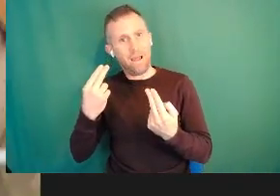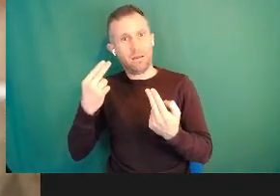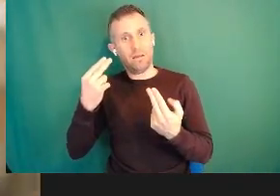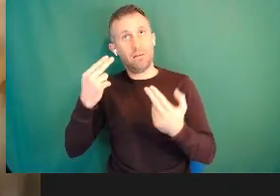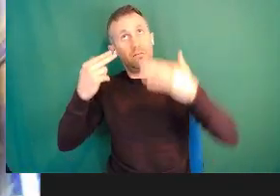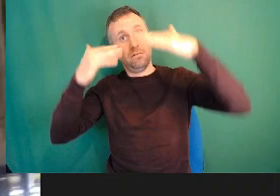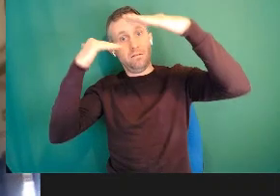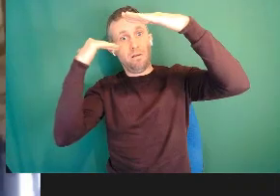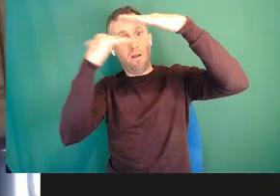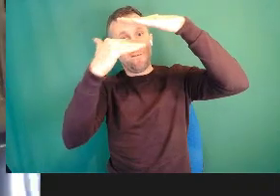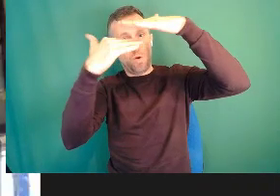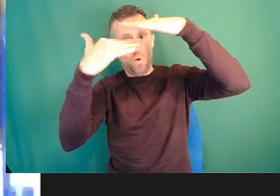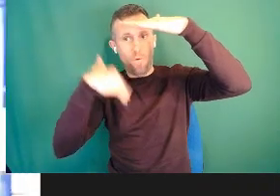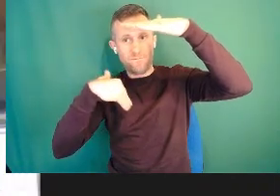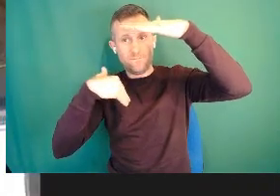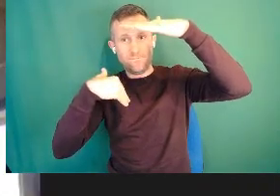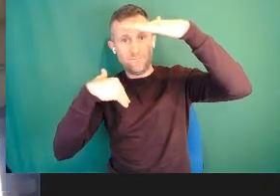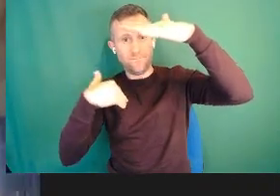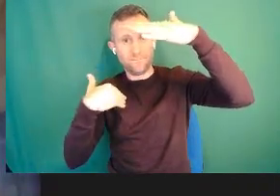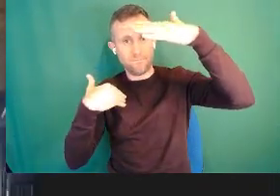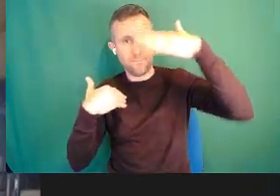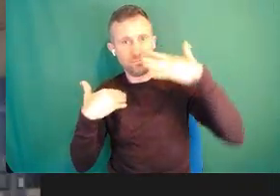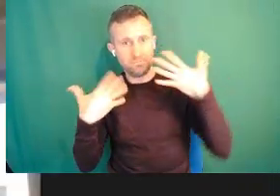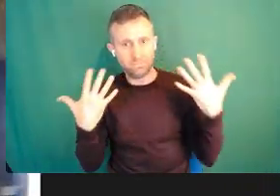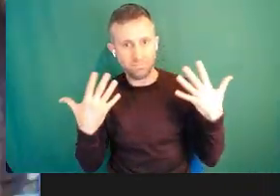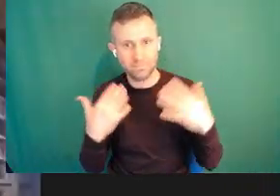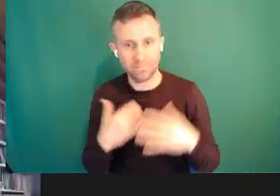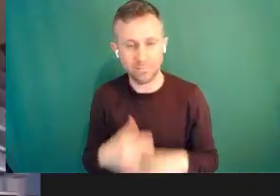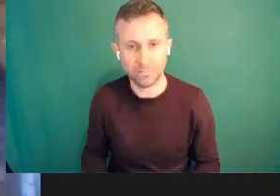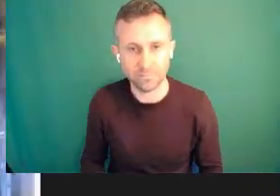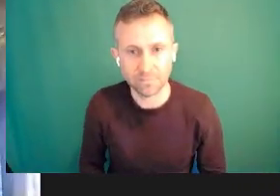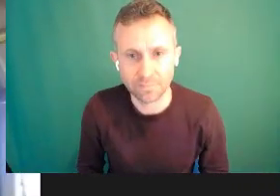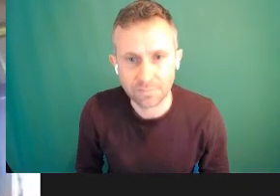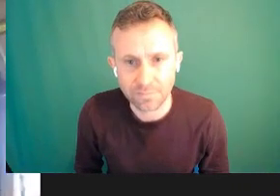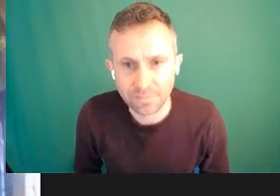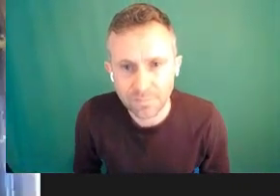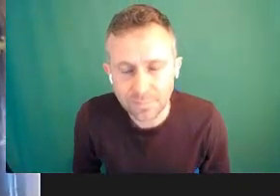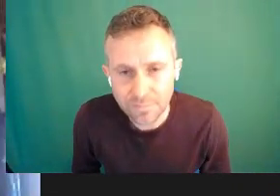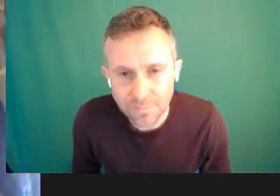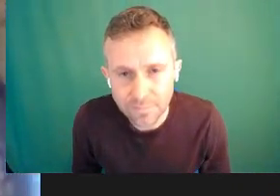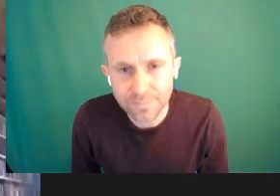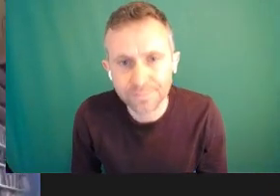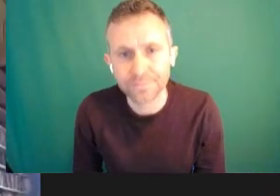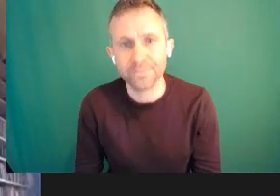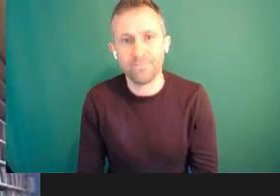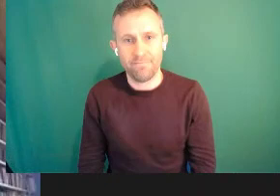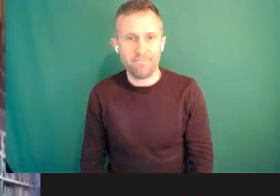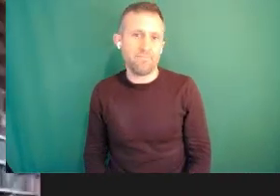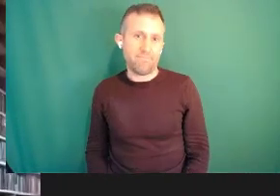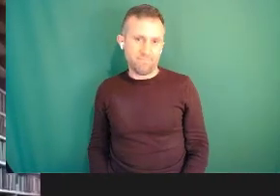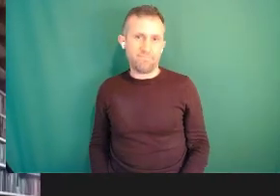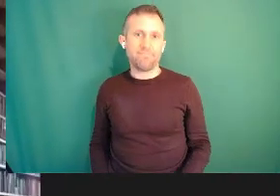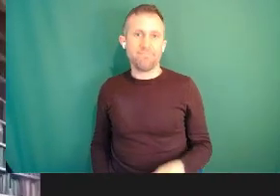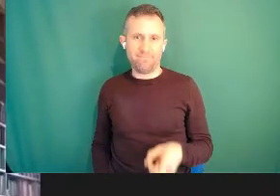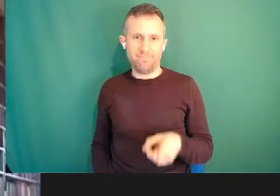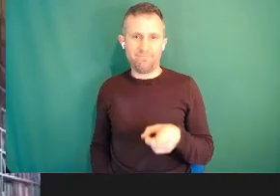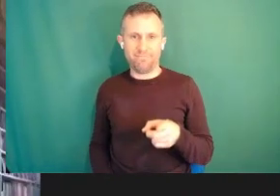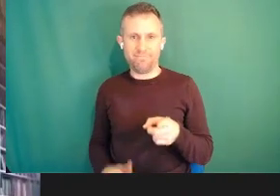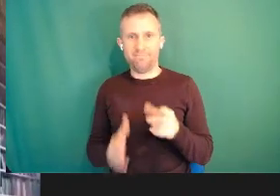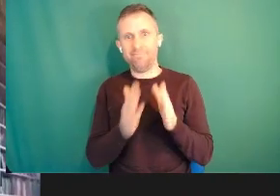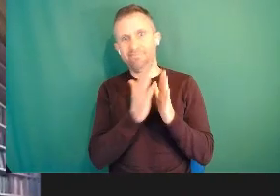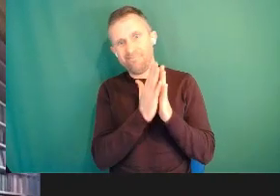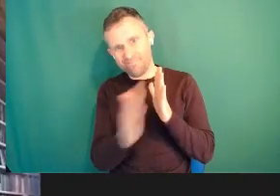again. As I said, we've got books in nearly every room of the house. We've got some library volunteers who